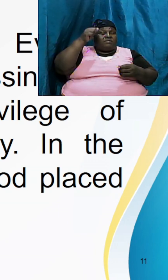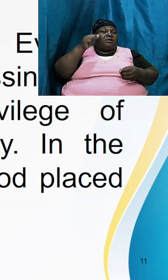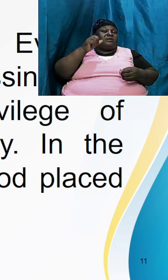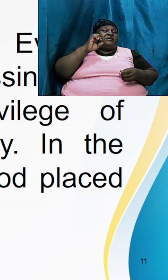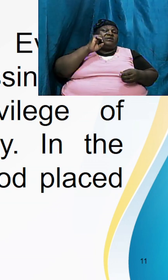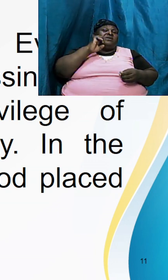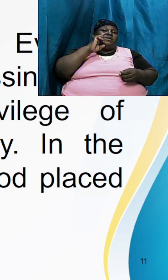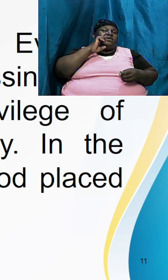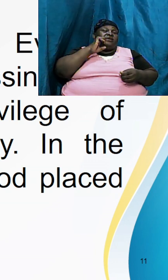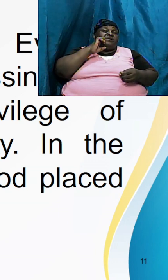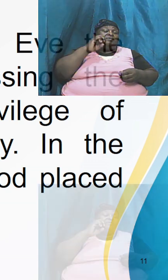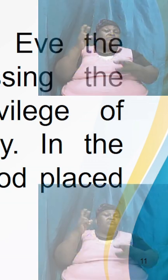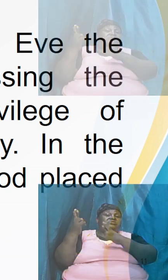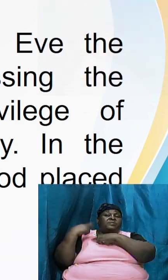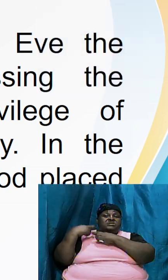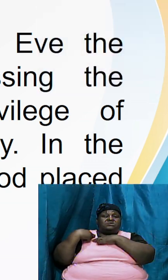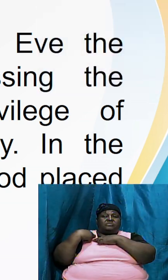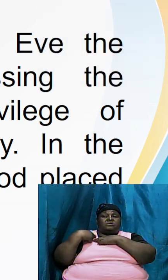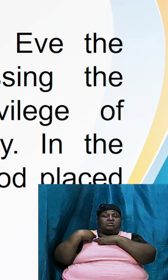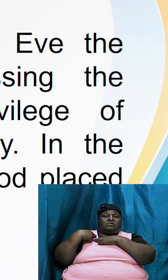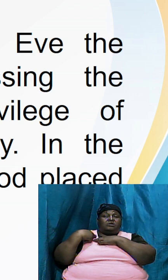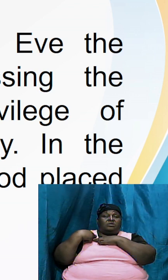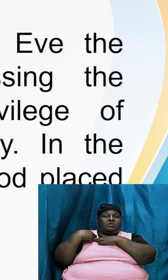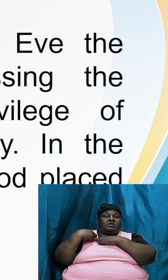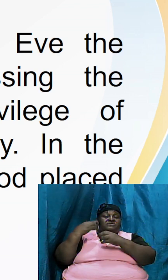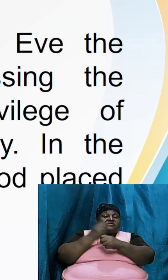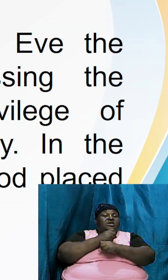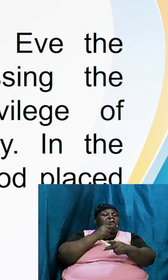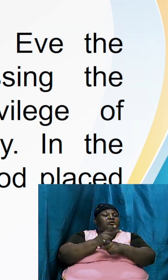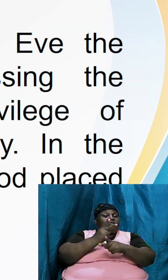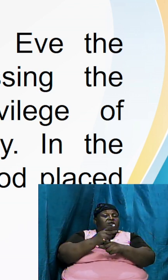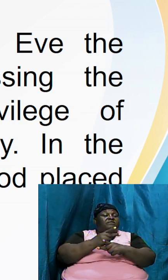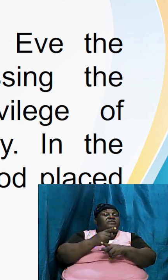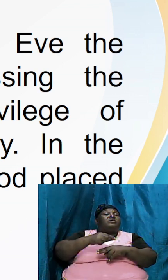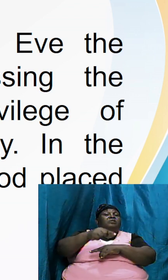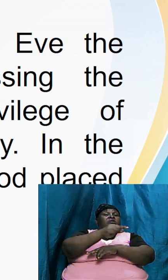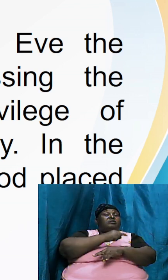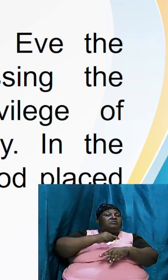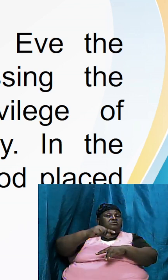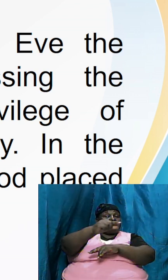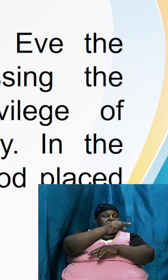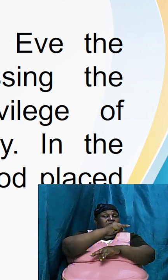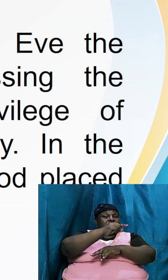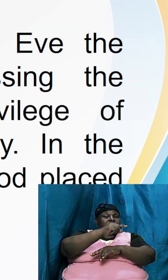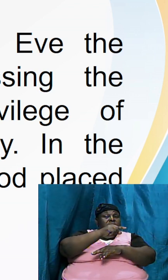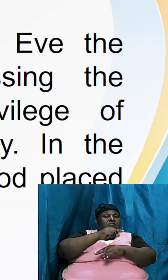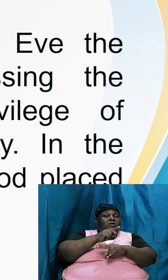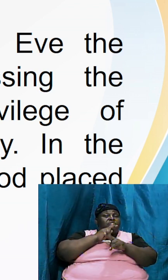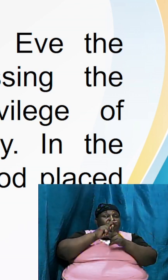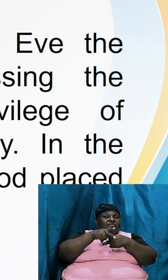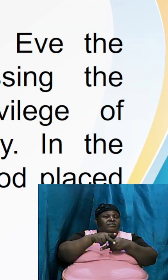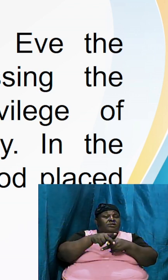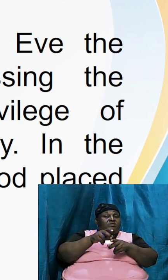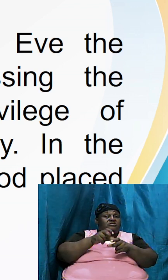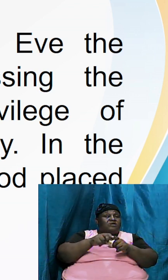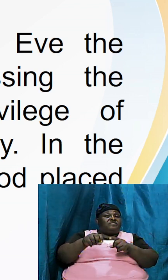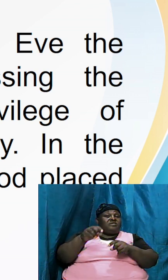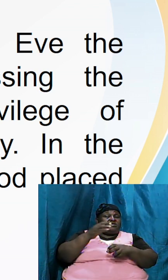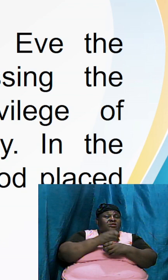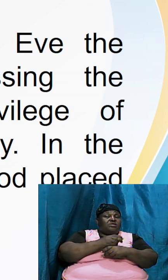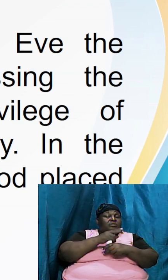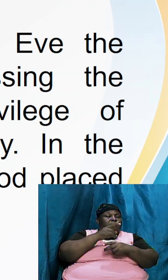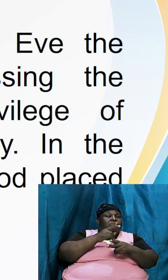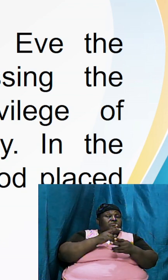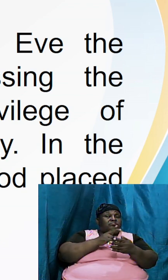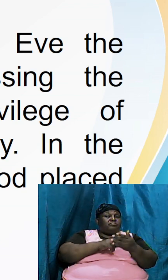dressing the garden and the privilege of partaking of its bounty right the garden was the place where God wanted them to